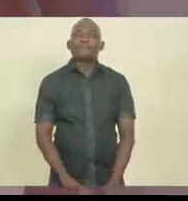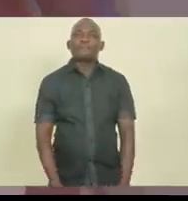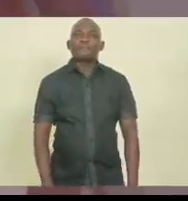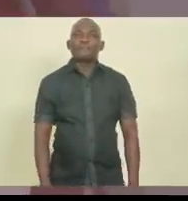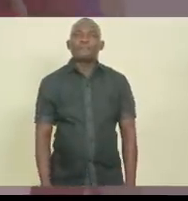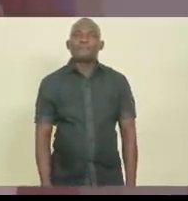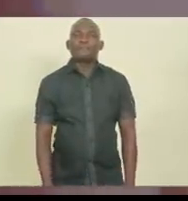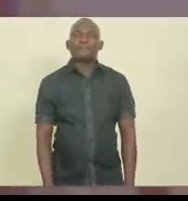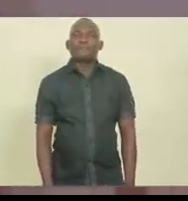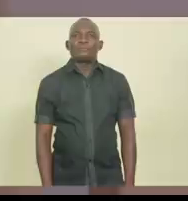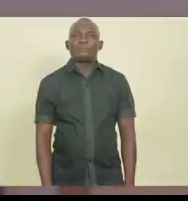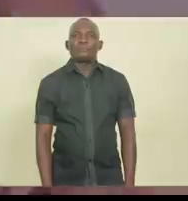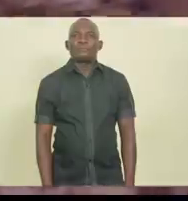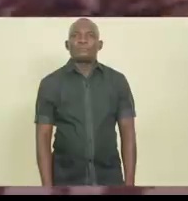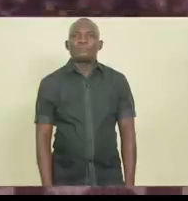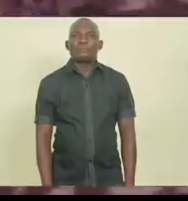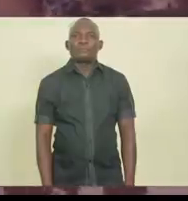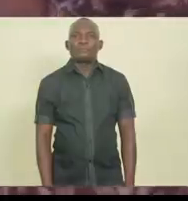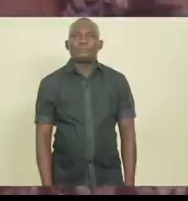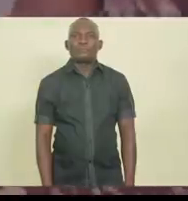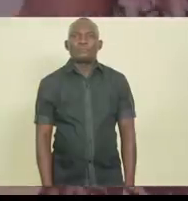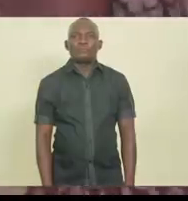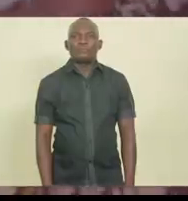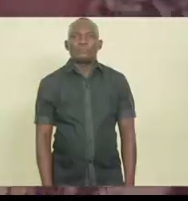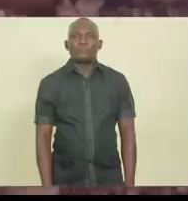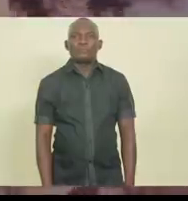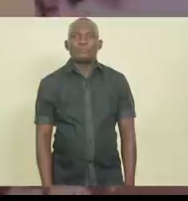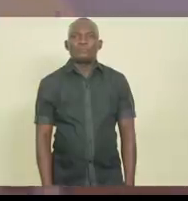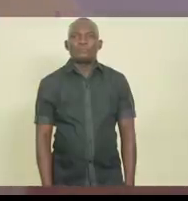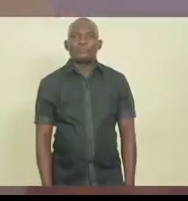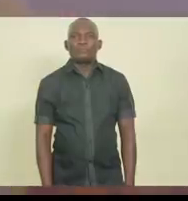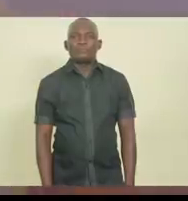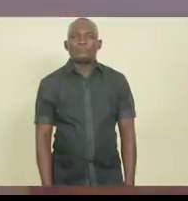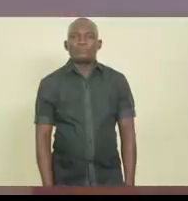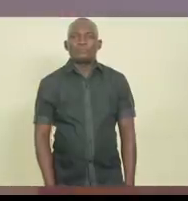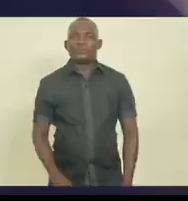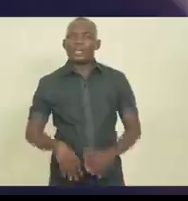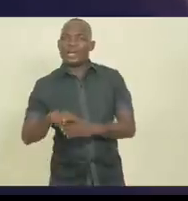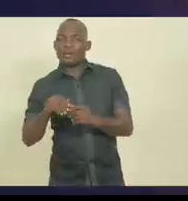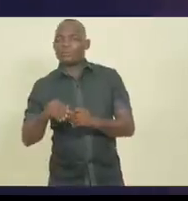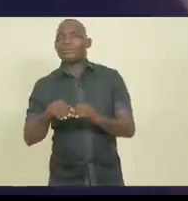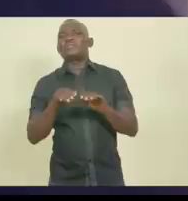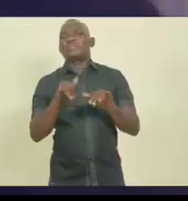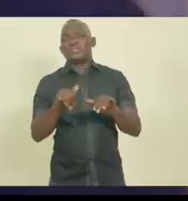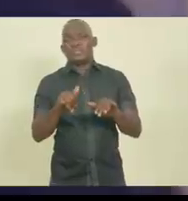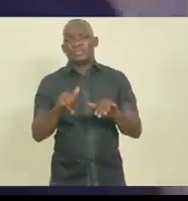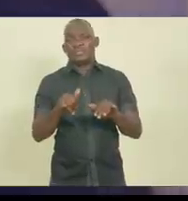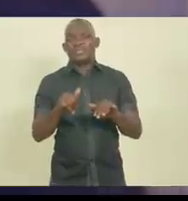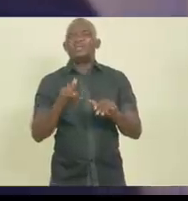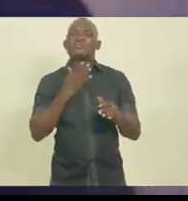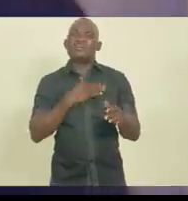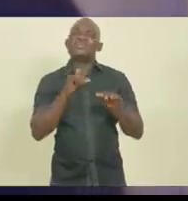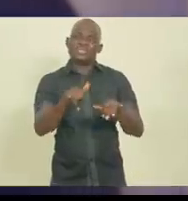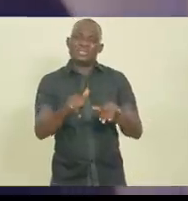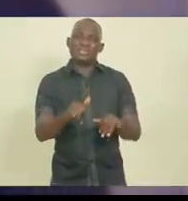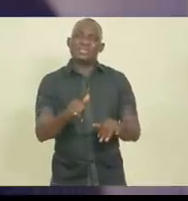You know what? This will be my cute. Essie, please stay. Essie, please stay. Please don't go.